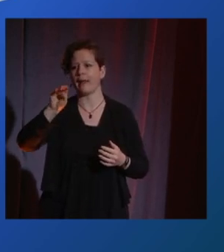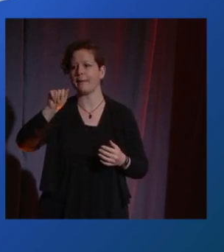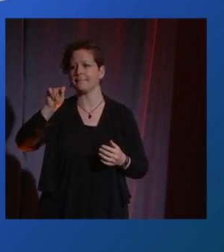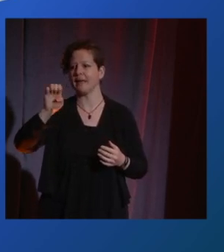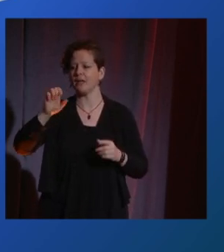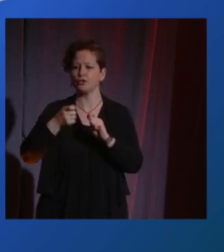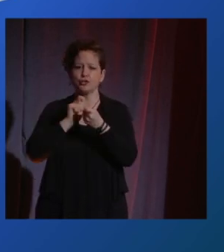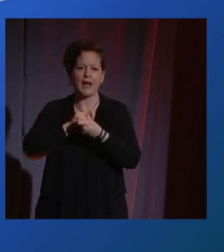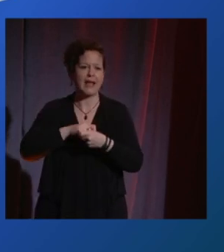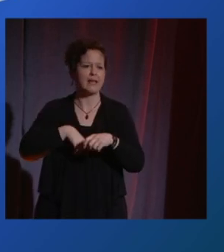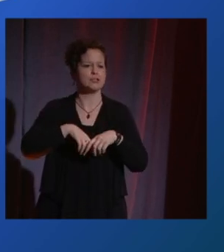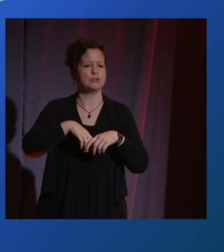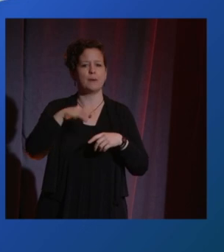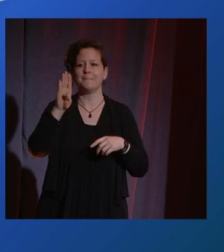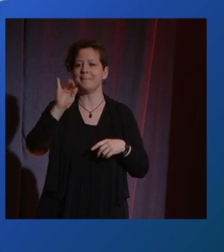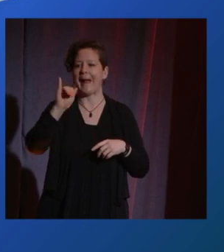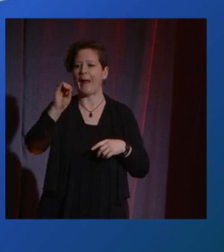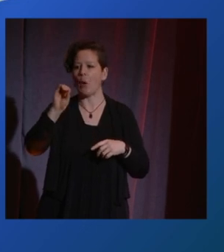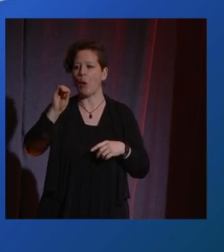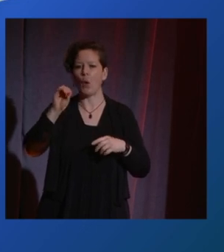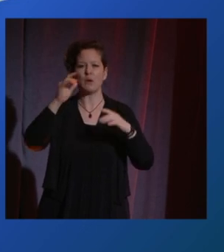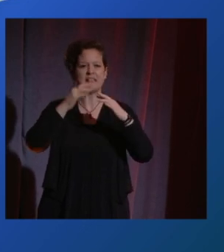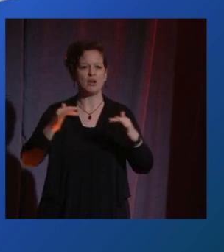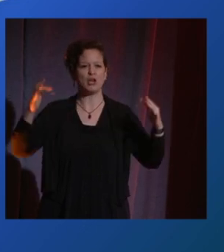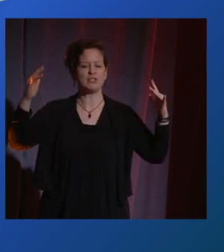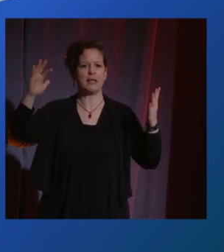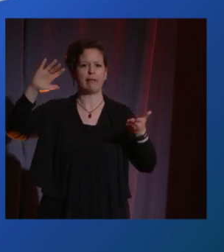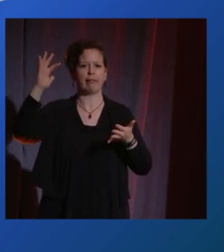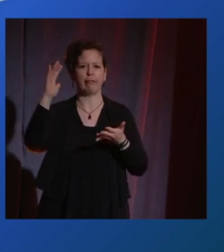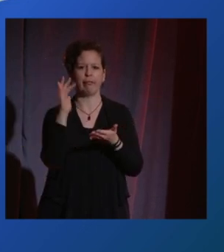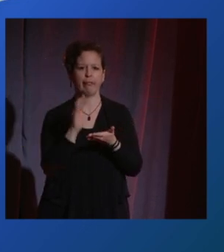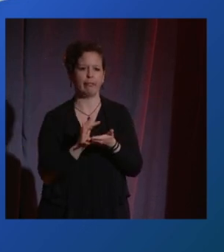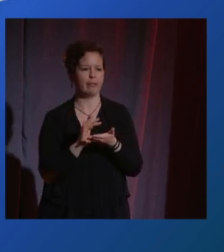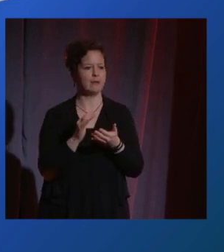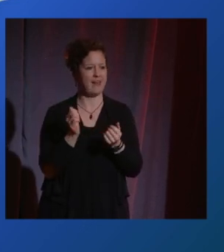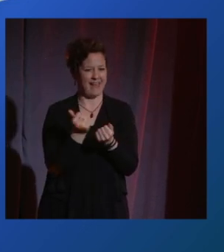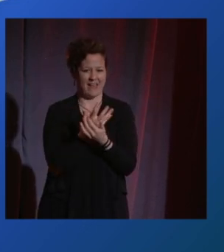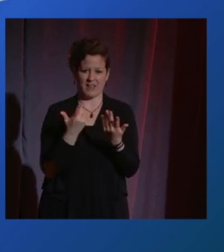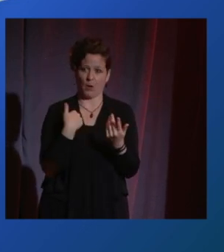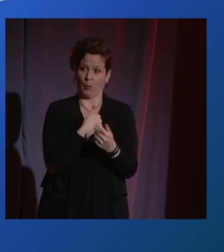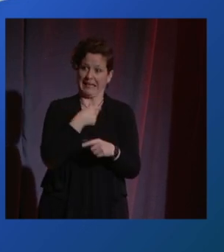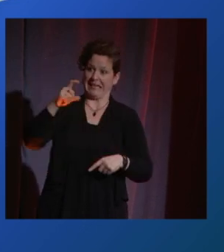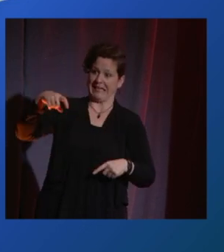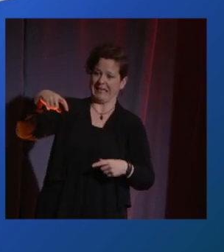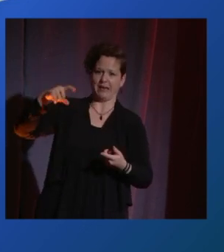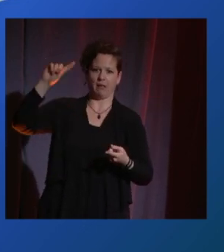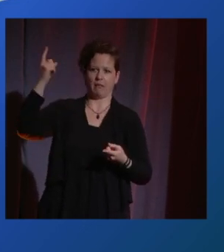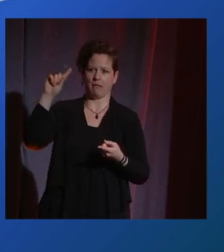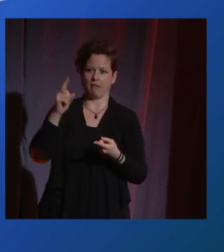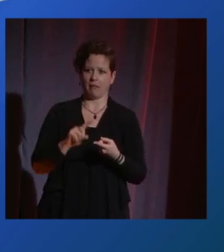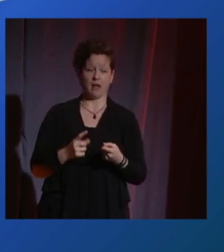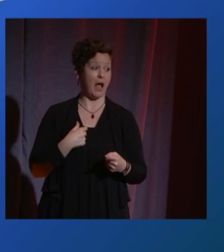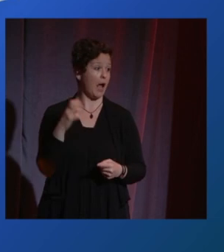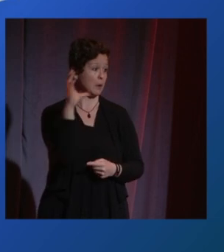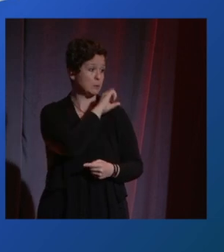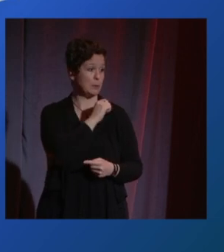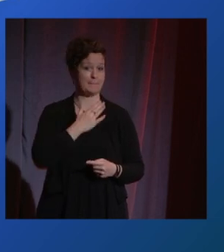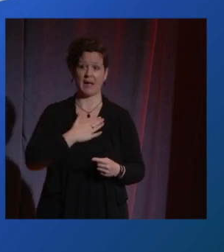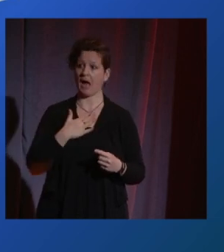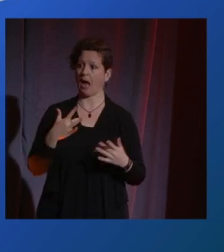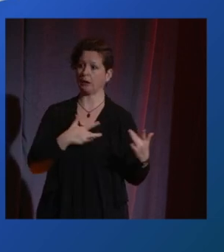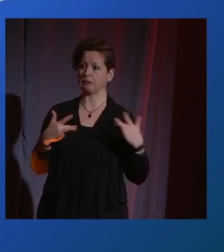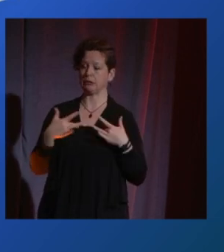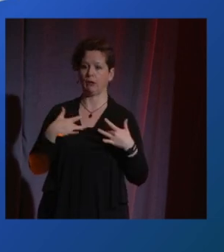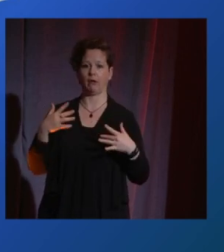lowering of biodiversity those things that we really depend upon and I suspect mine is exactly like everybody in this